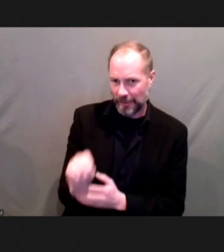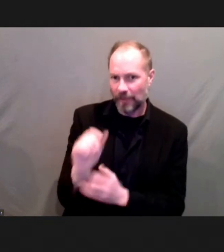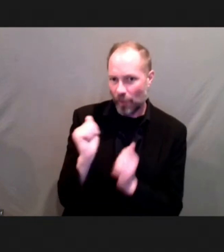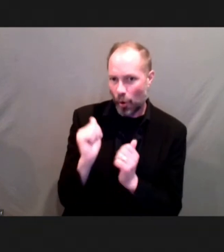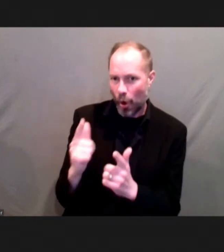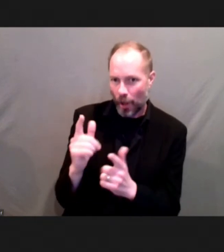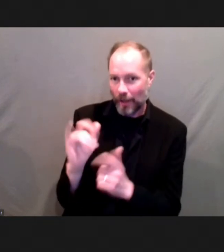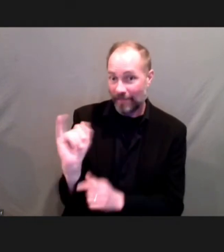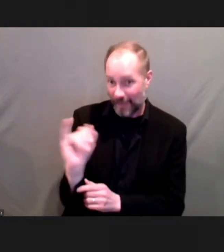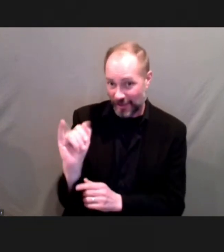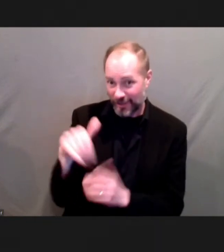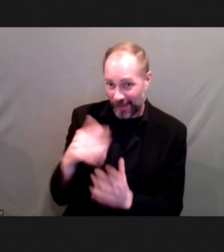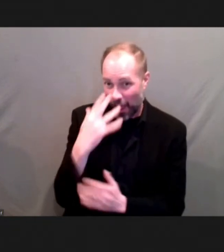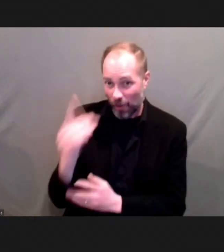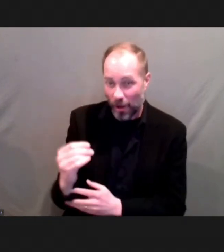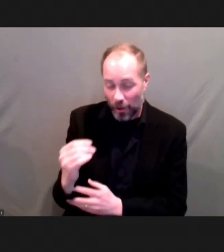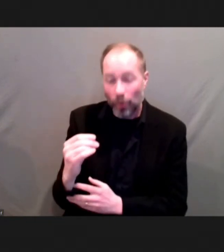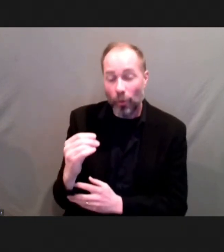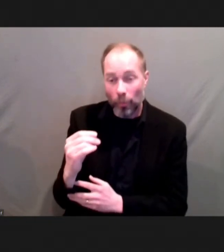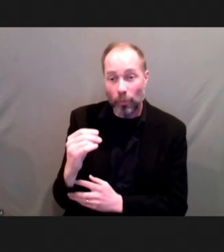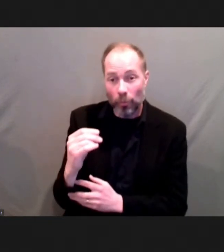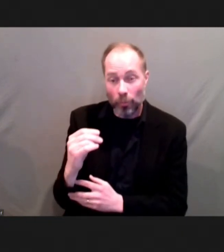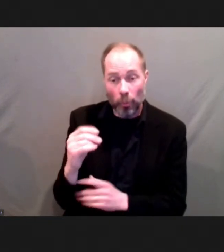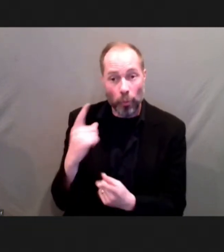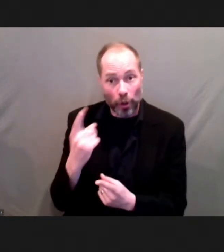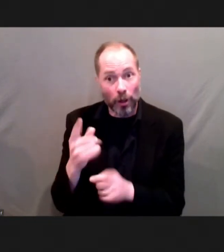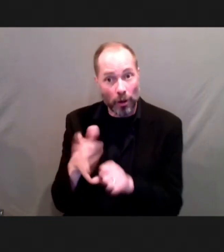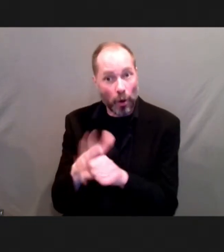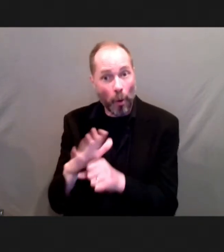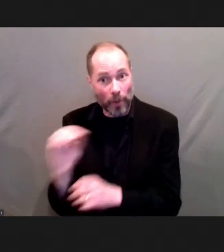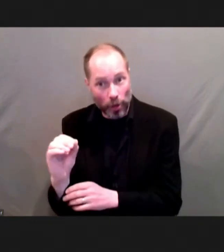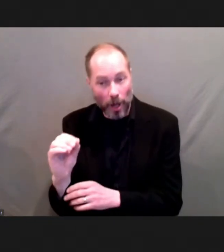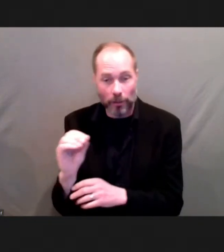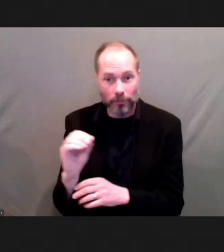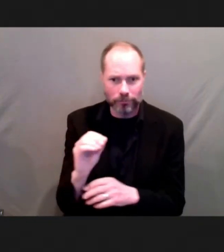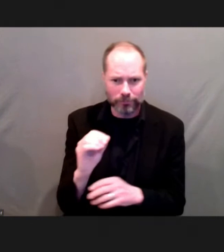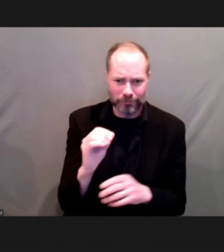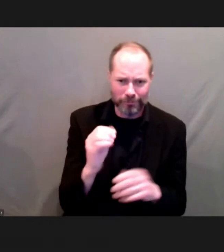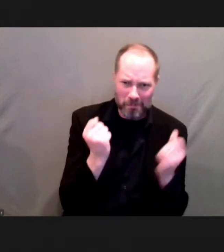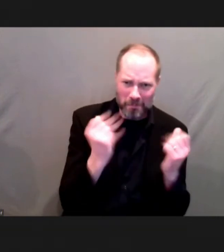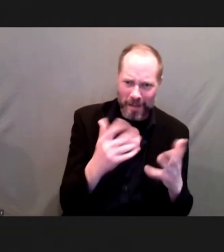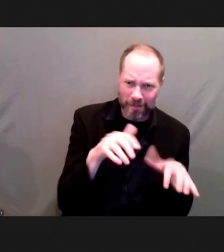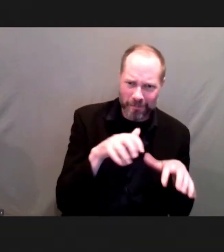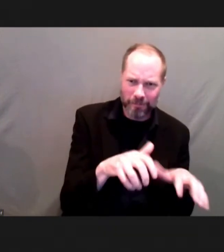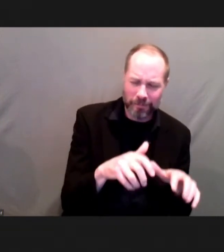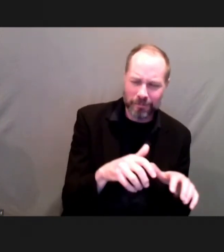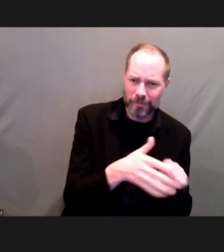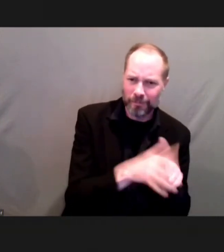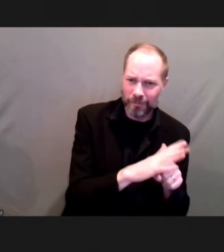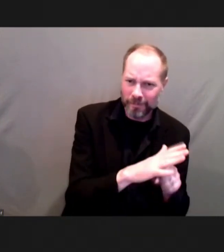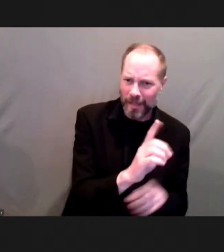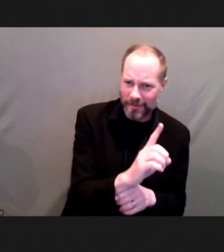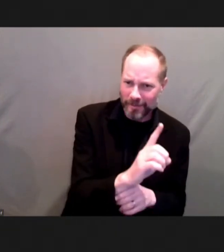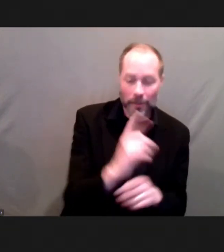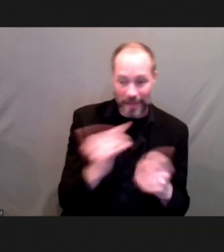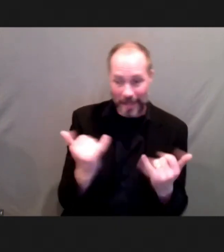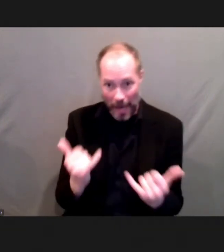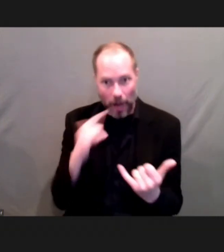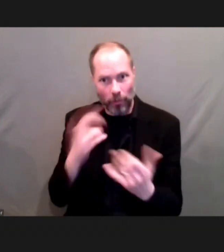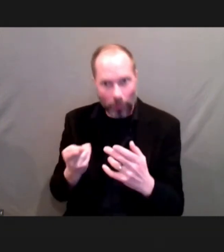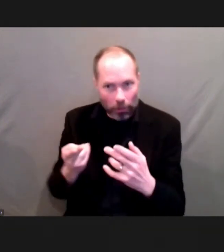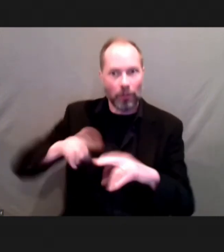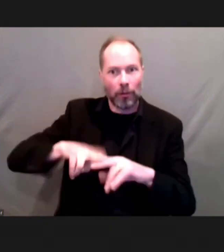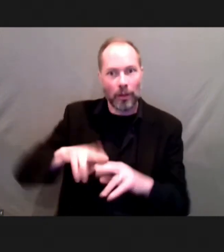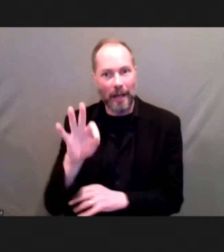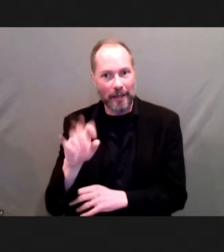Omicron. Most of them were the Delta variant. Already, just 2 weeks later, Omicron is over 91% of